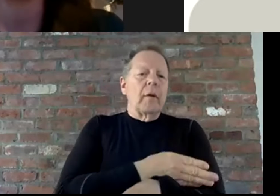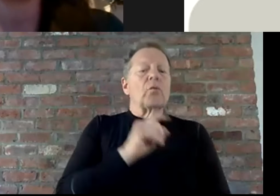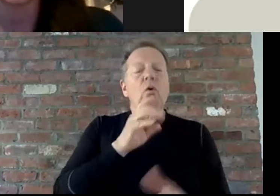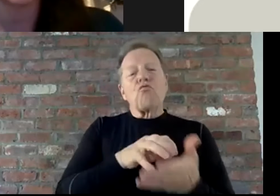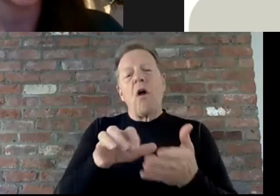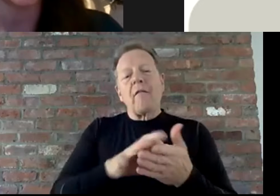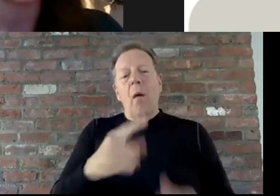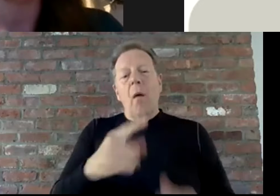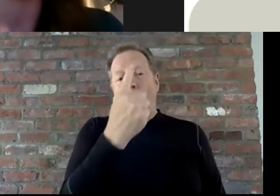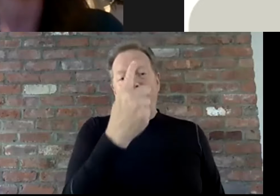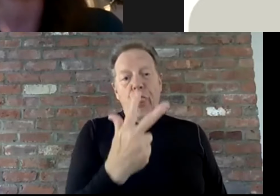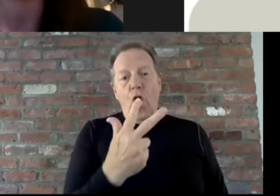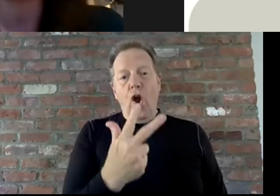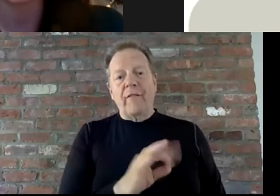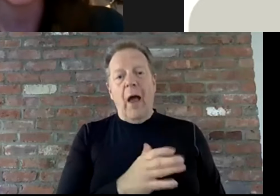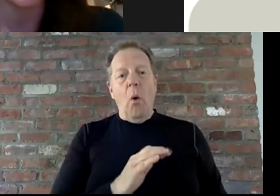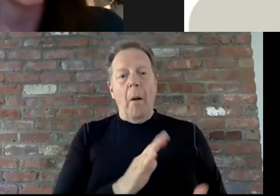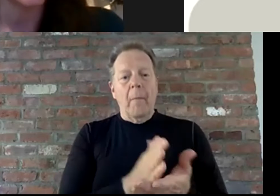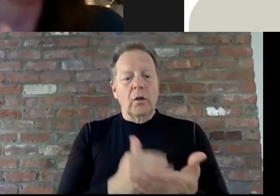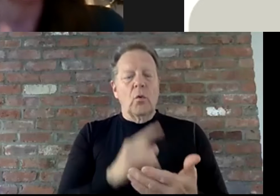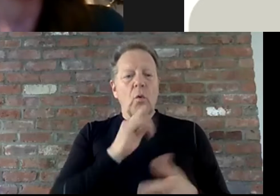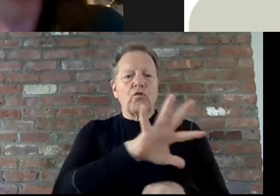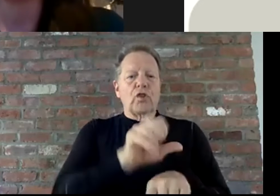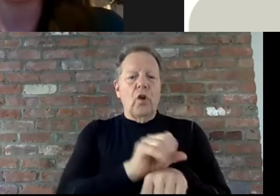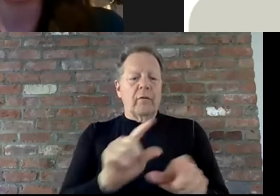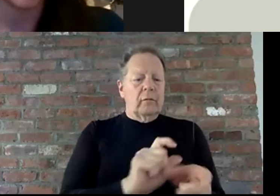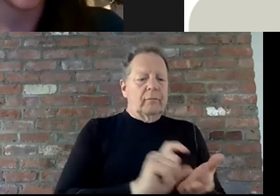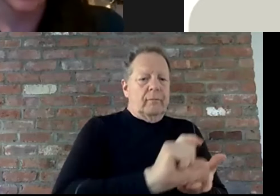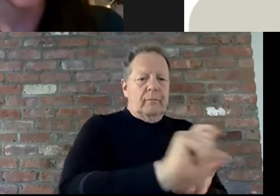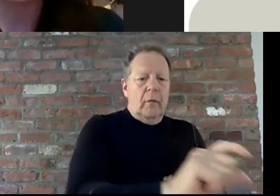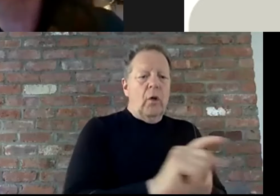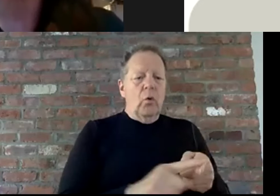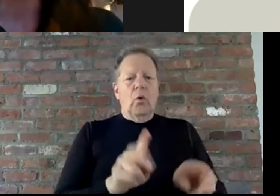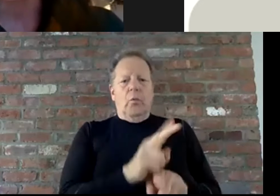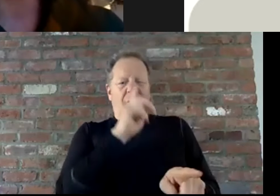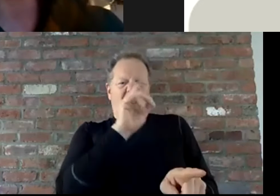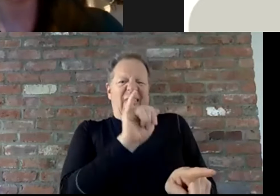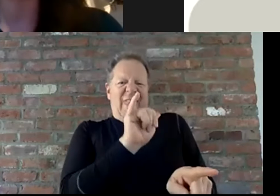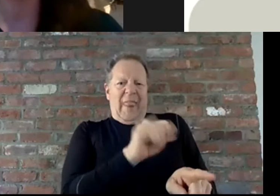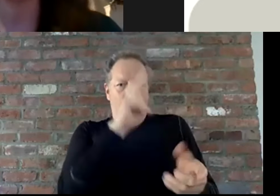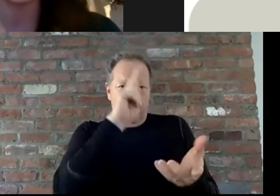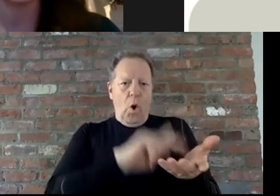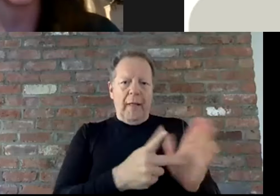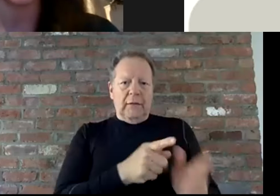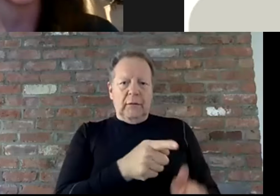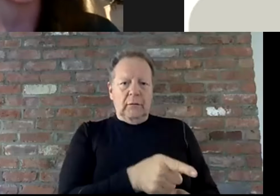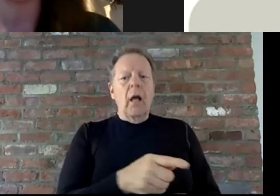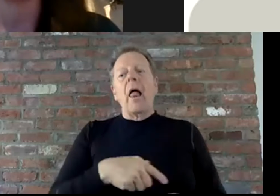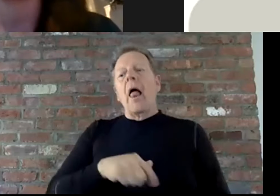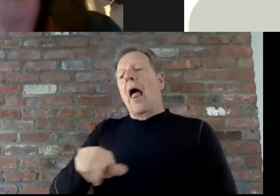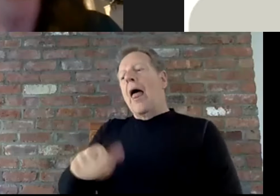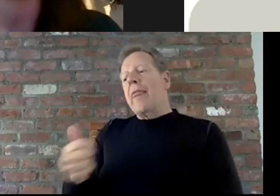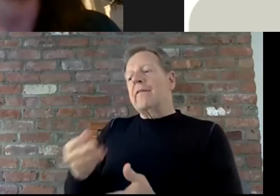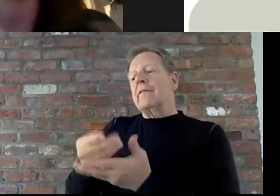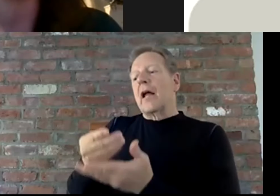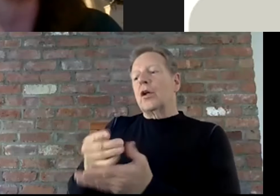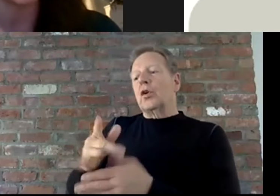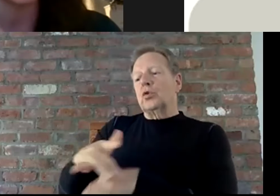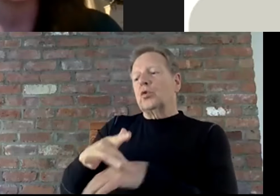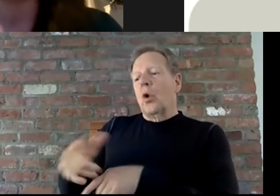a third of our budget has been reserved to enable that. There's also multiple funding sources that are